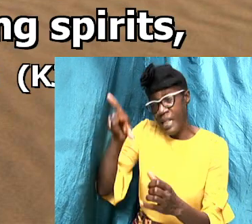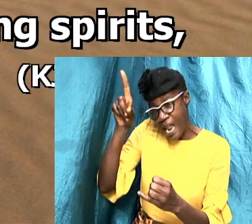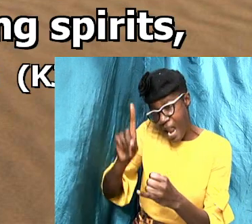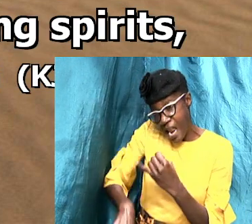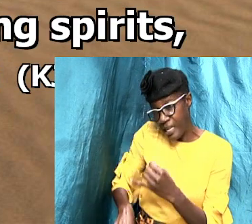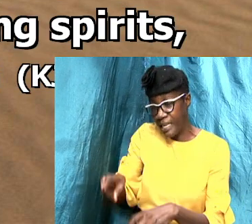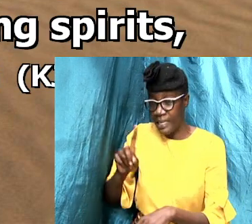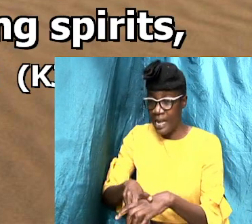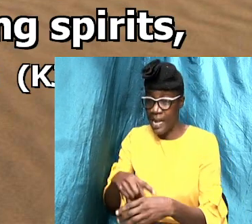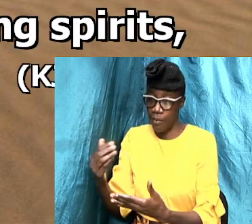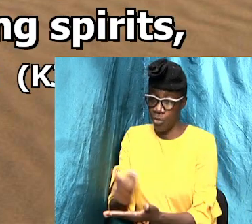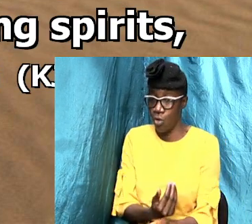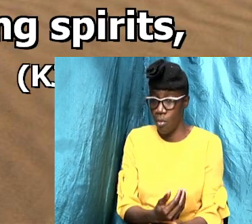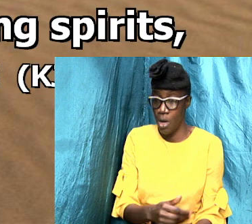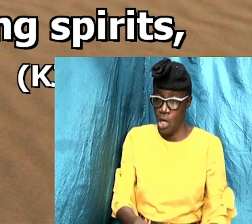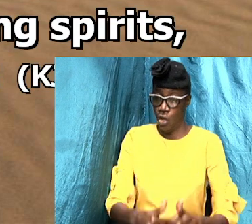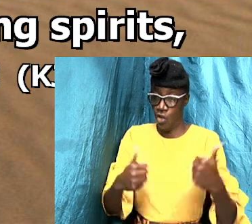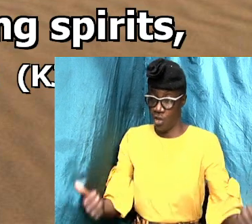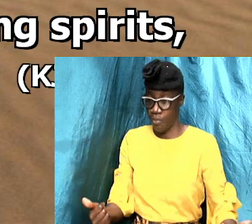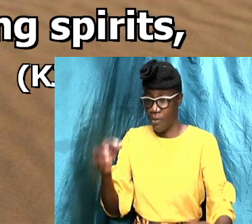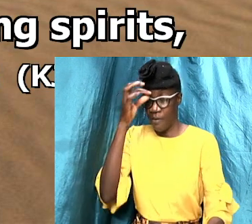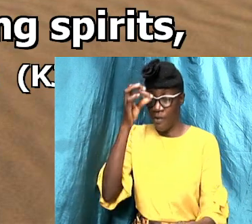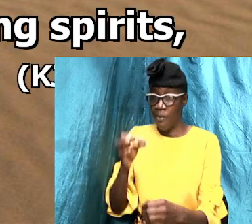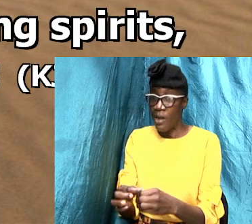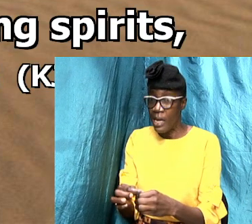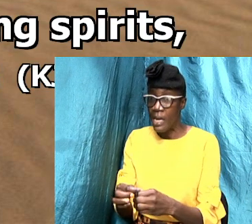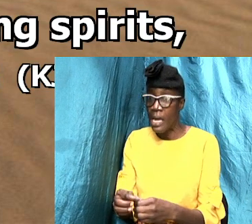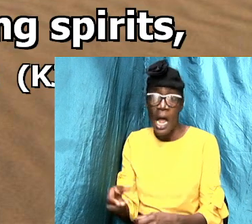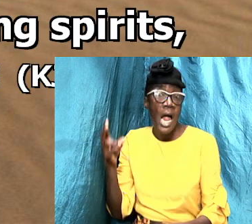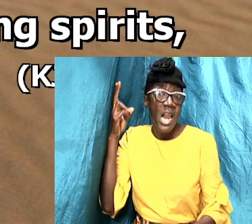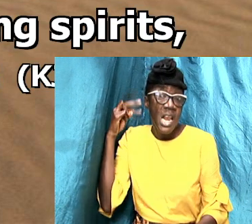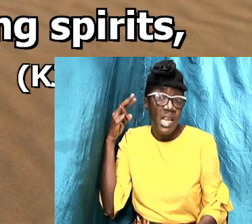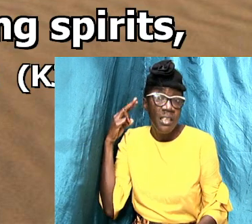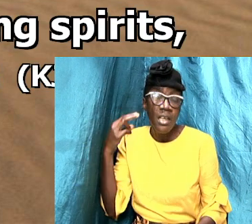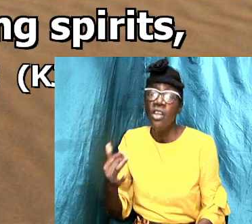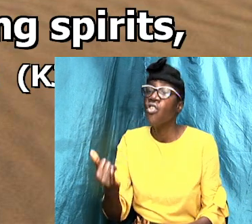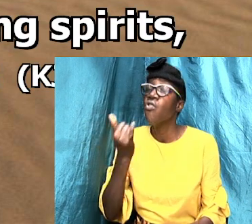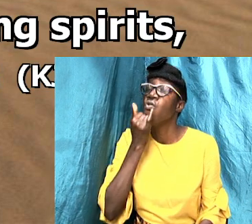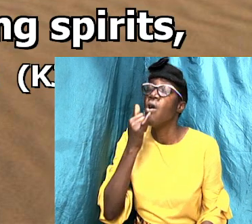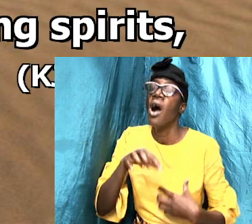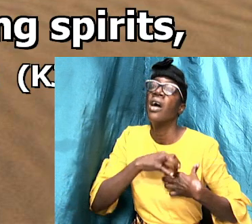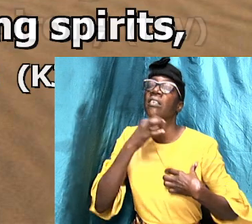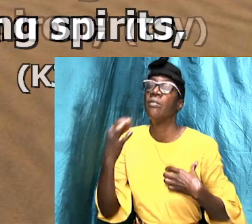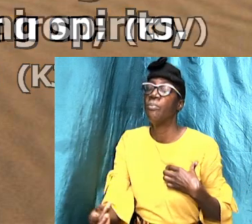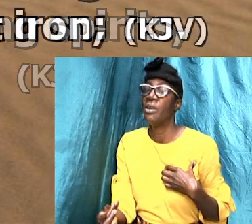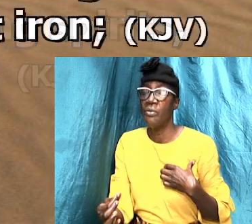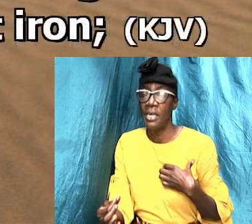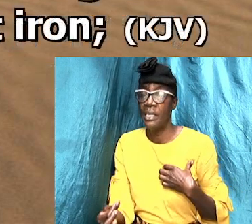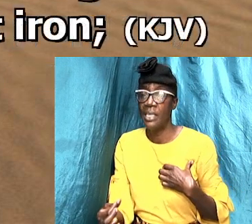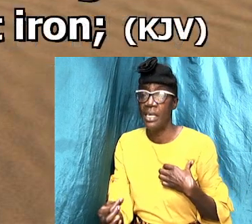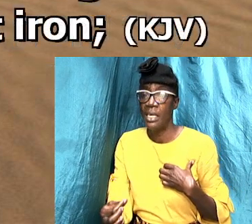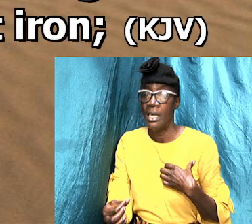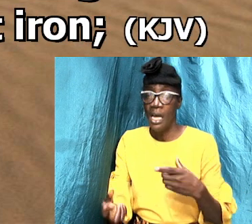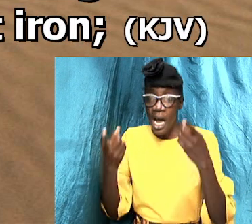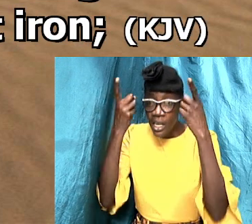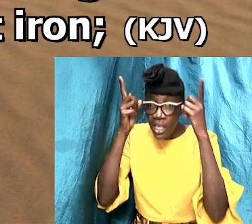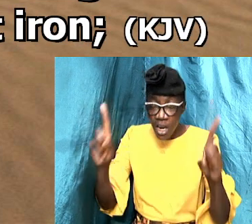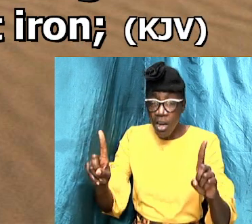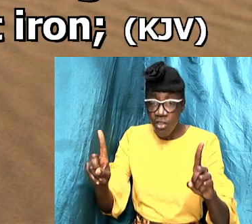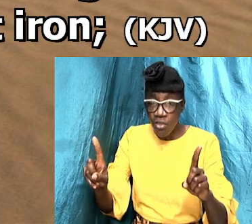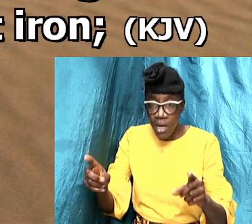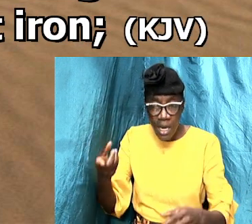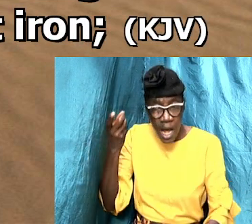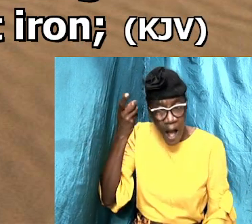depart from the faith, giving heed to seducing spirits and doctrines of devils,